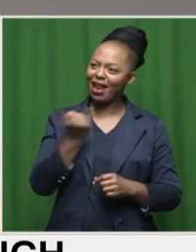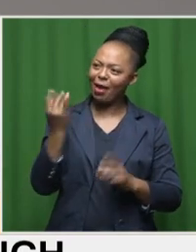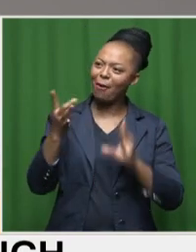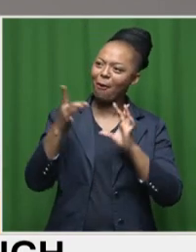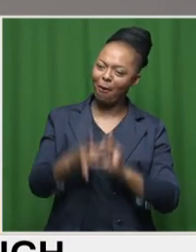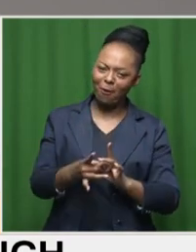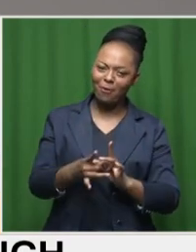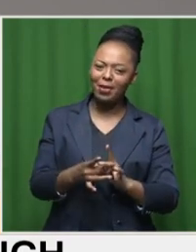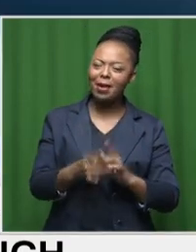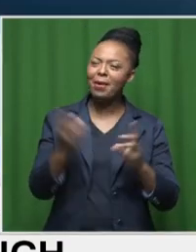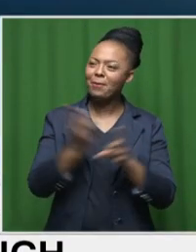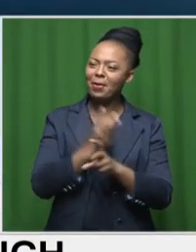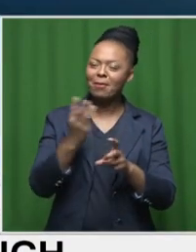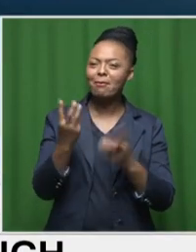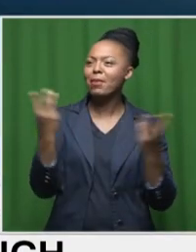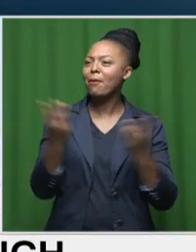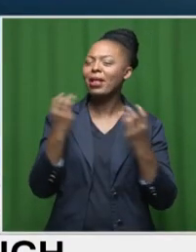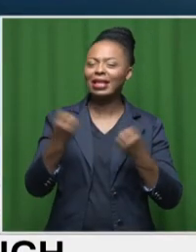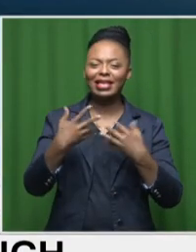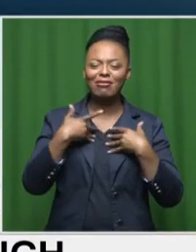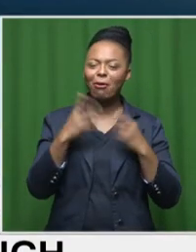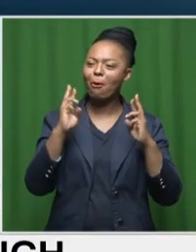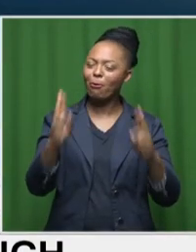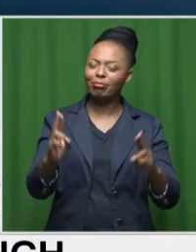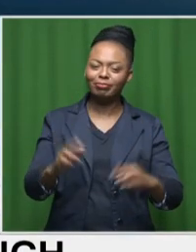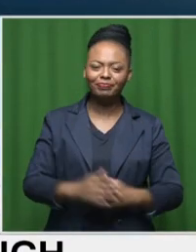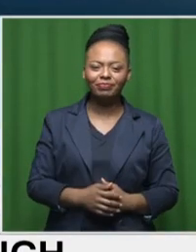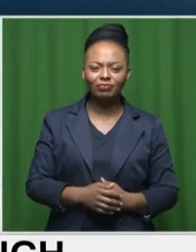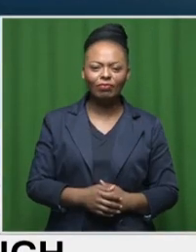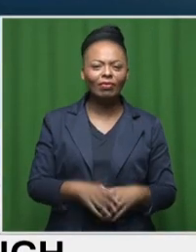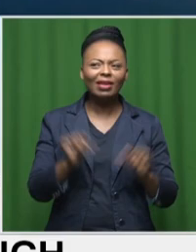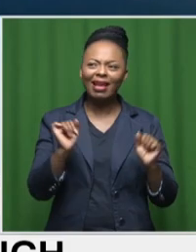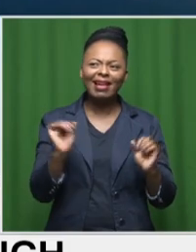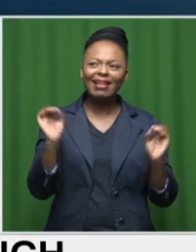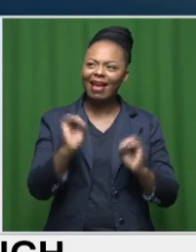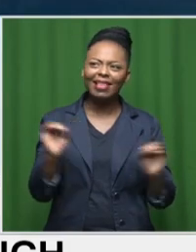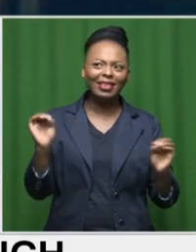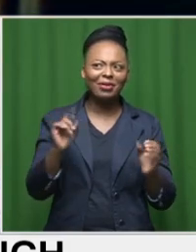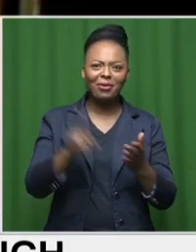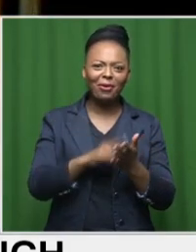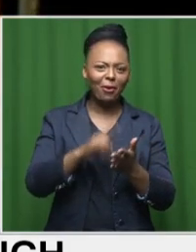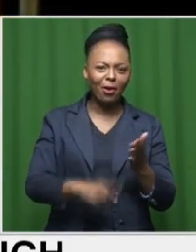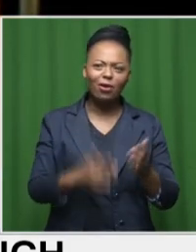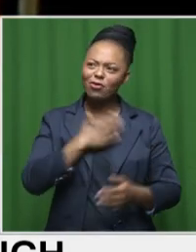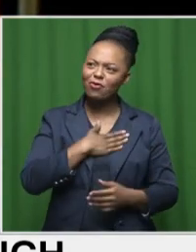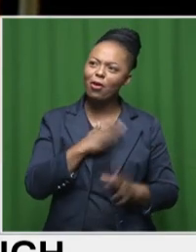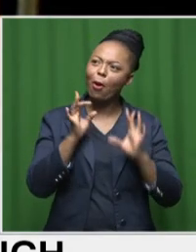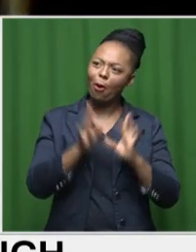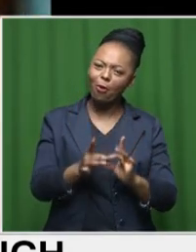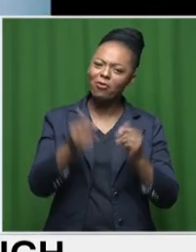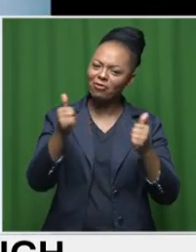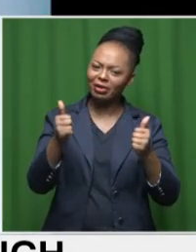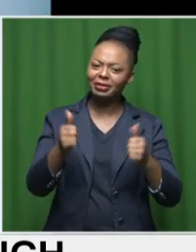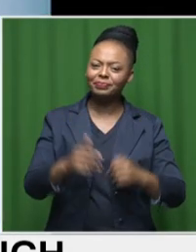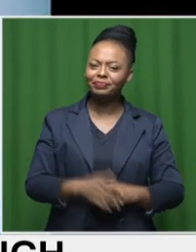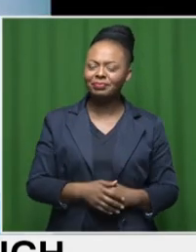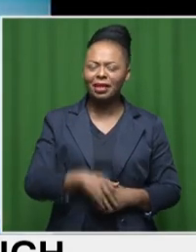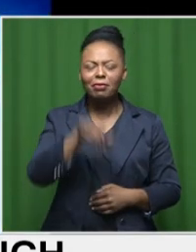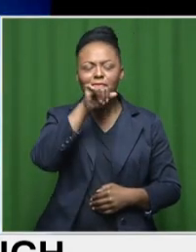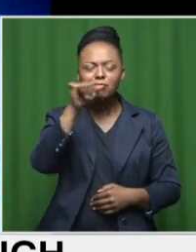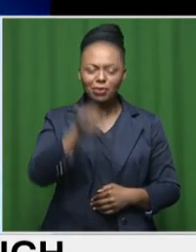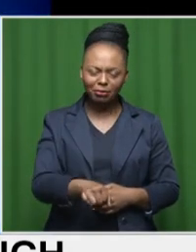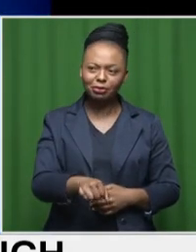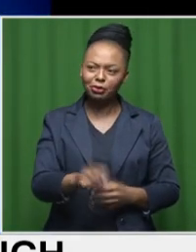cuddle. And that's it. And there's nothing wrong with, you know, feeling at home. We love it when people come to our